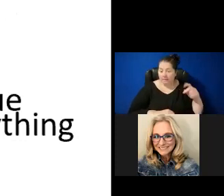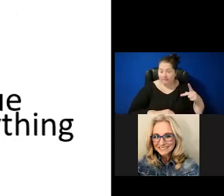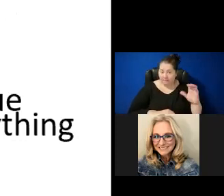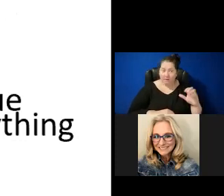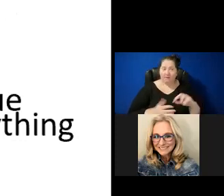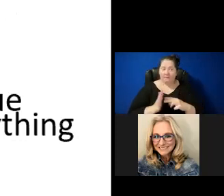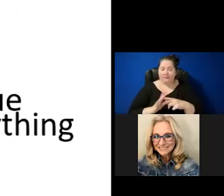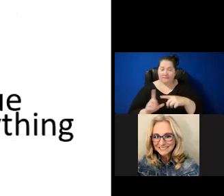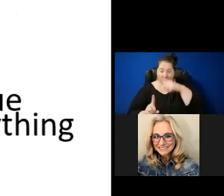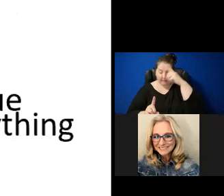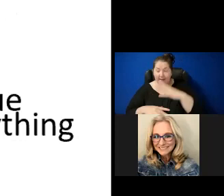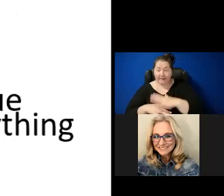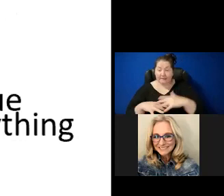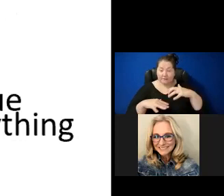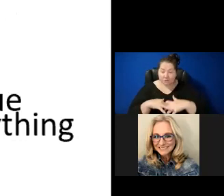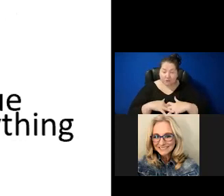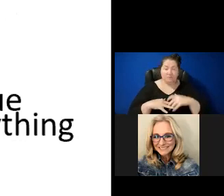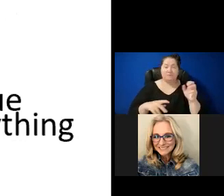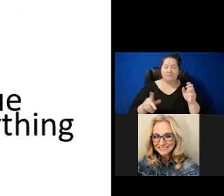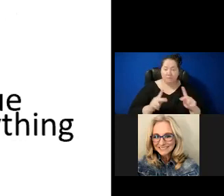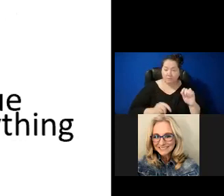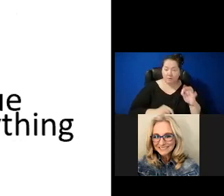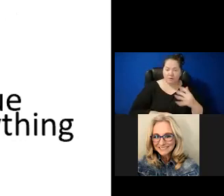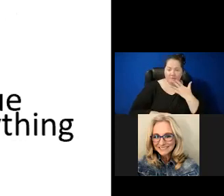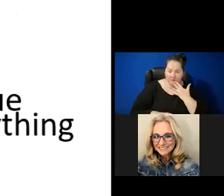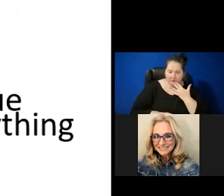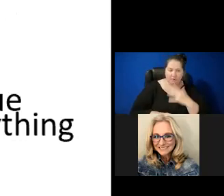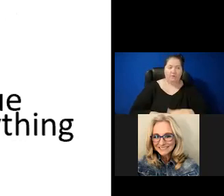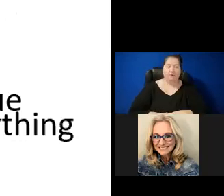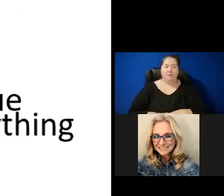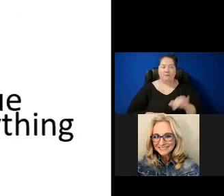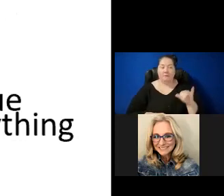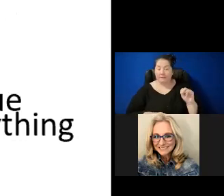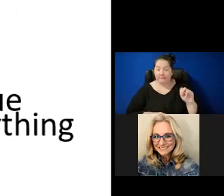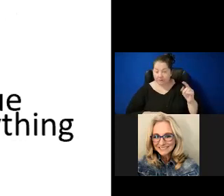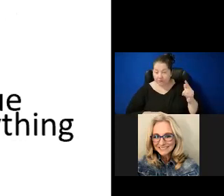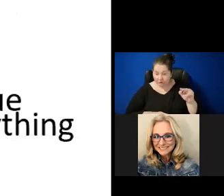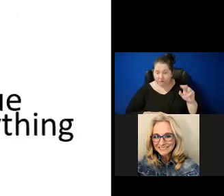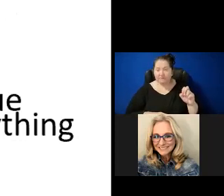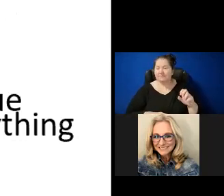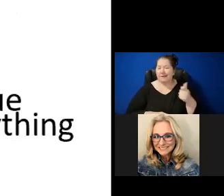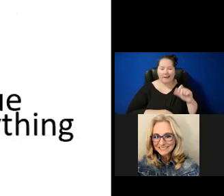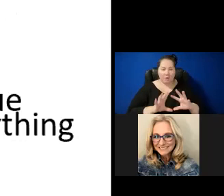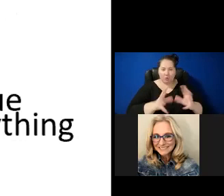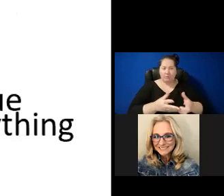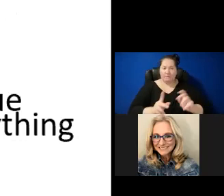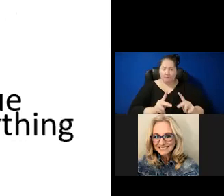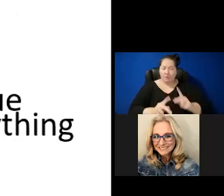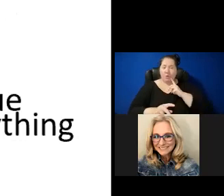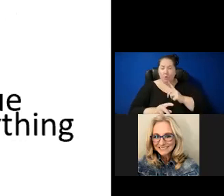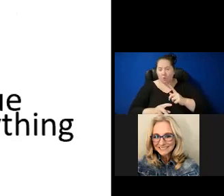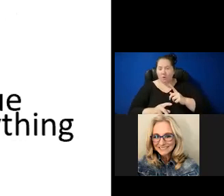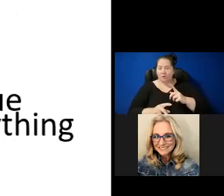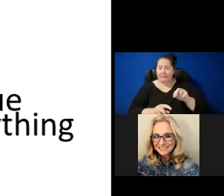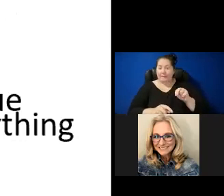stands for Black, Indigenous, and people of color. Indigenous is any group of people that is native to a